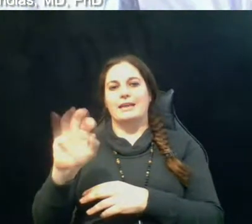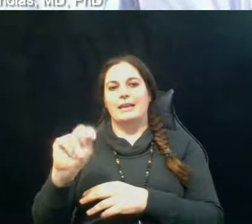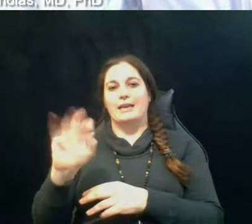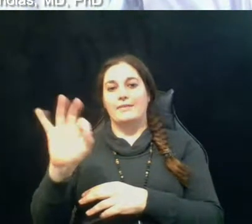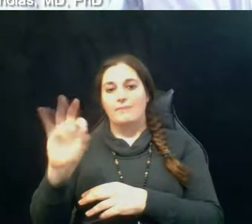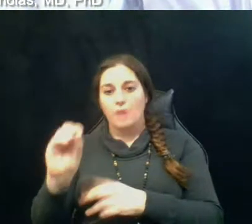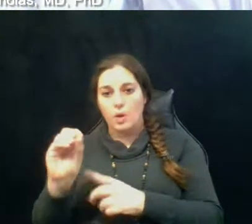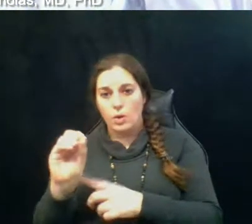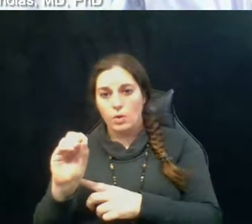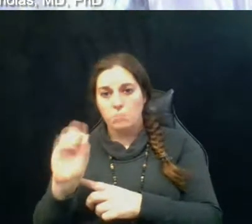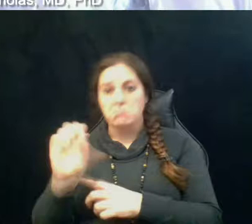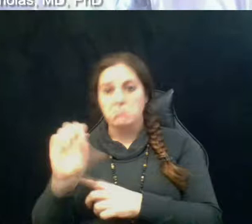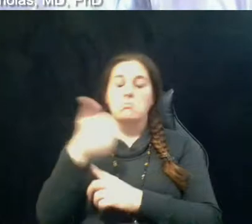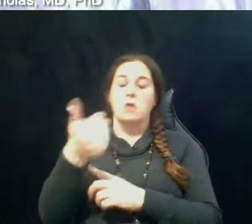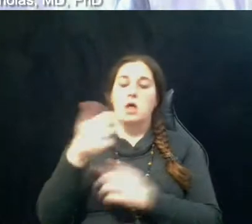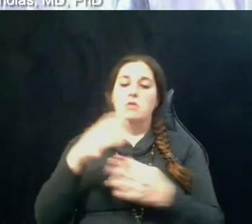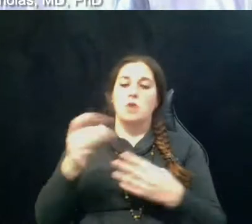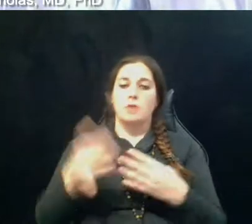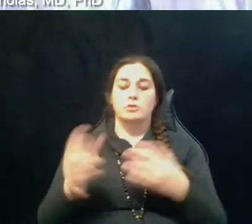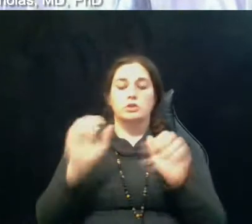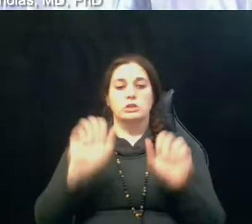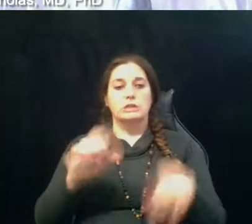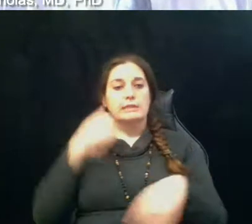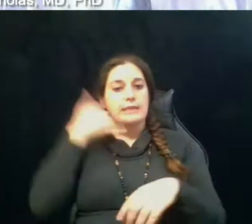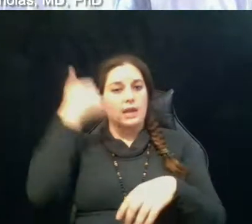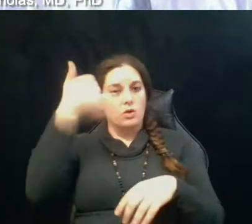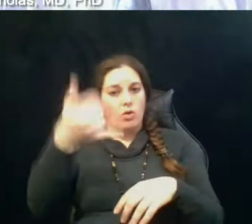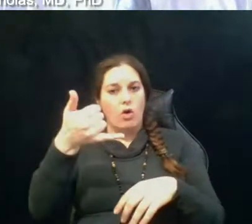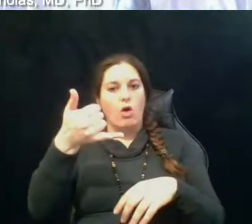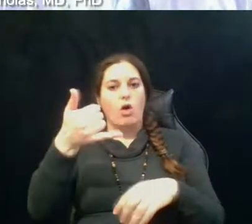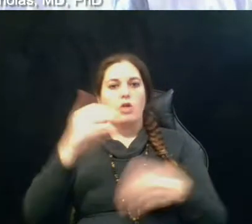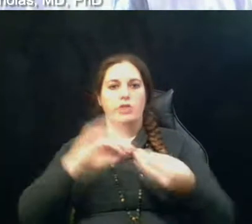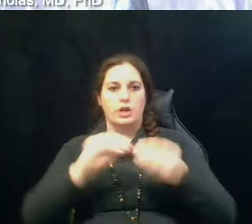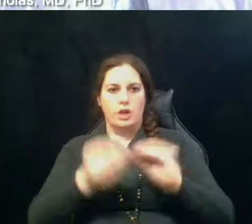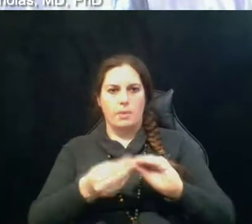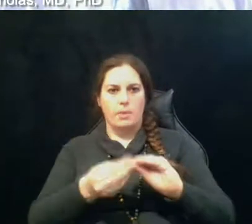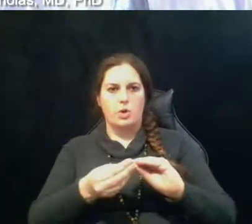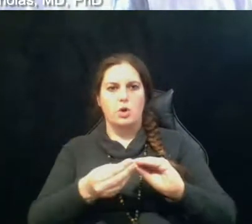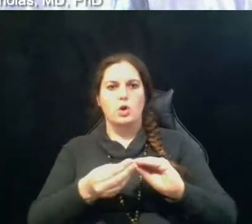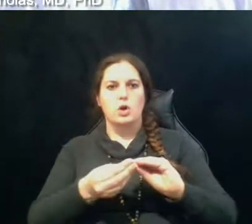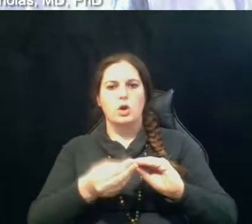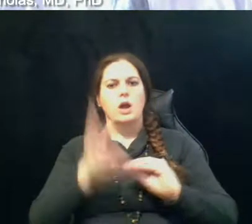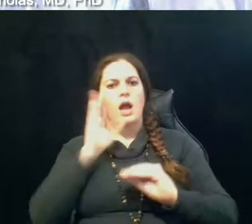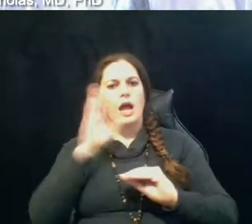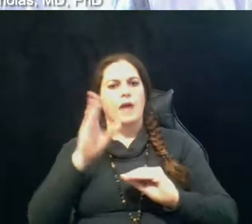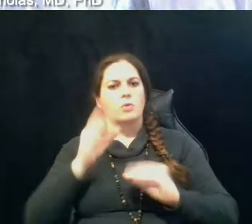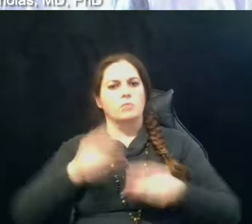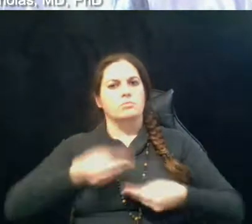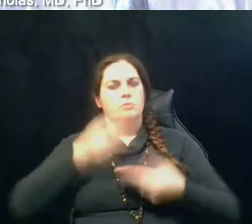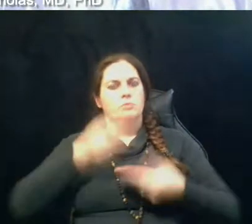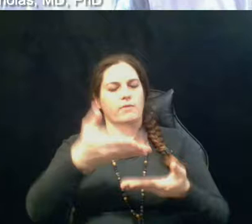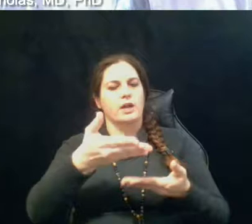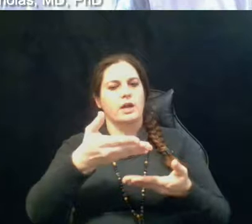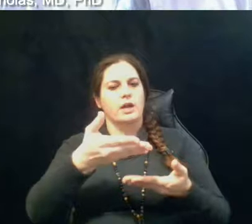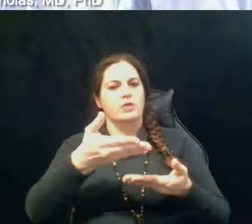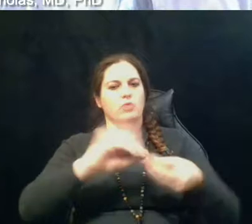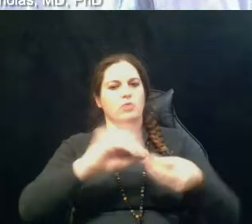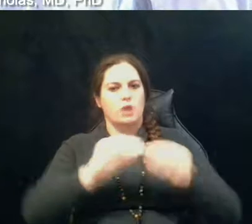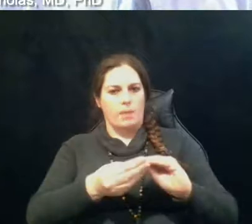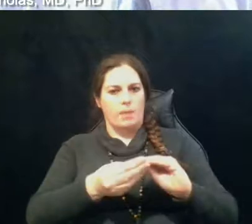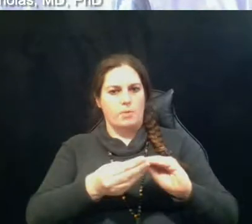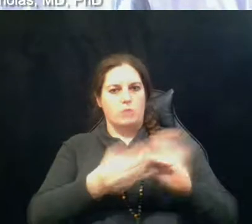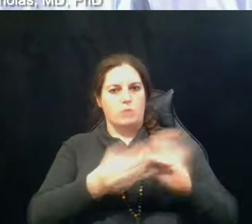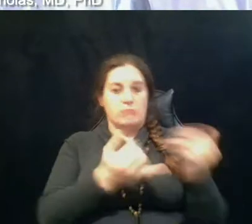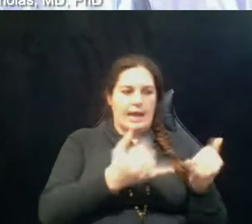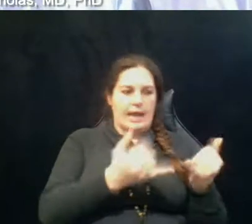calling our vaccine line. I'm going to give you that number twice right now, and then I'll give it to you again at the end if you